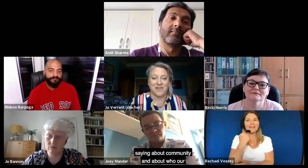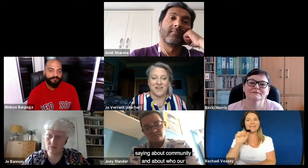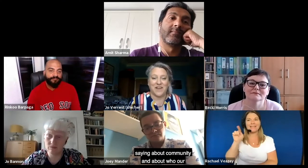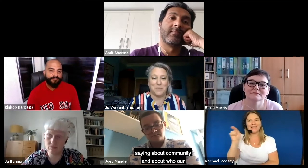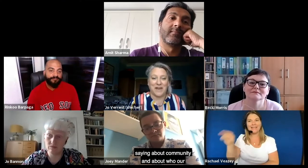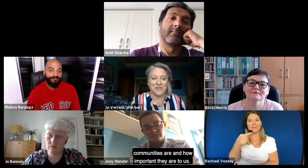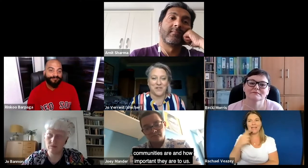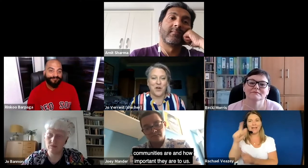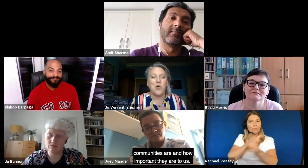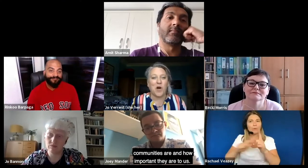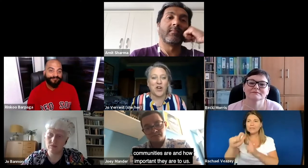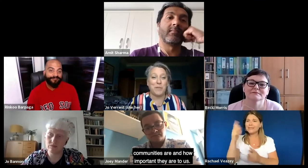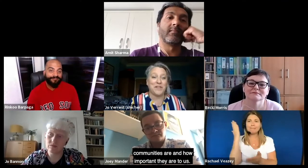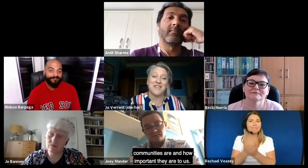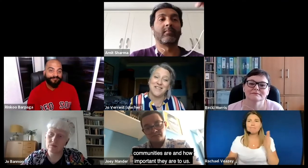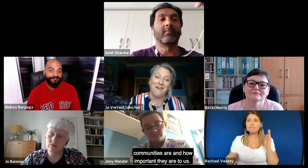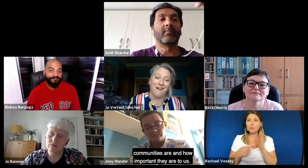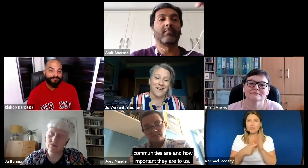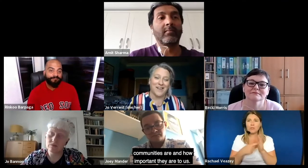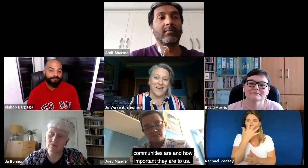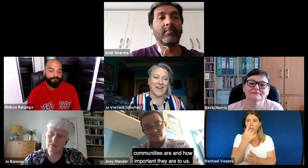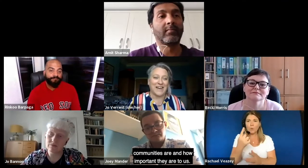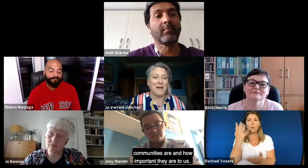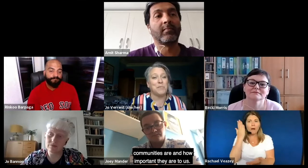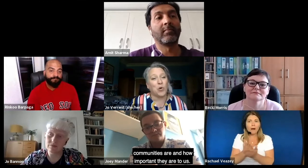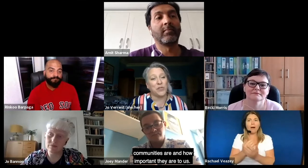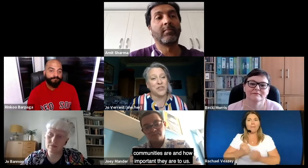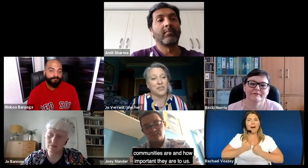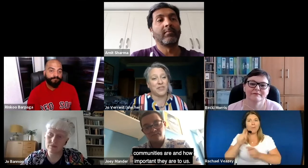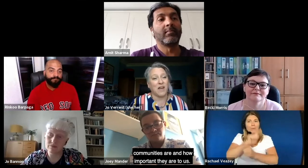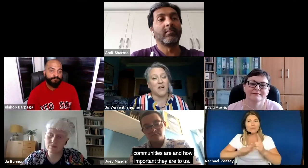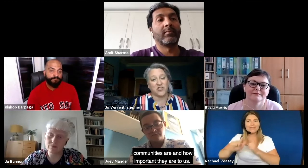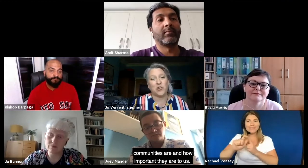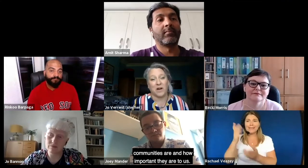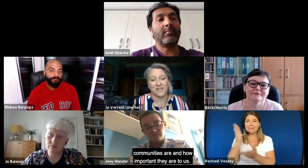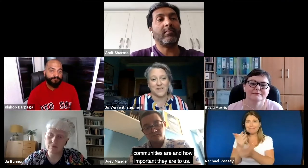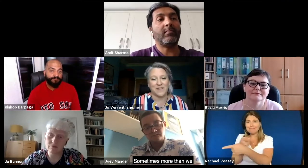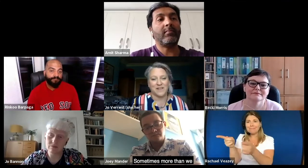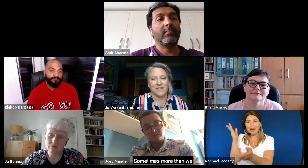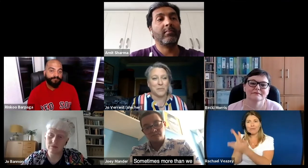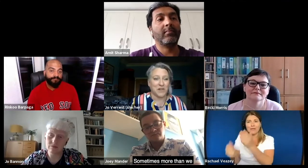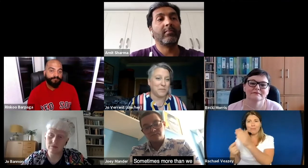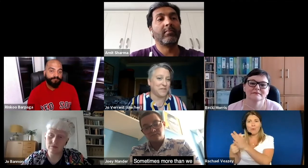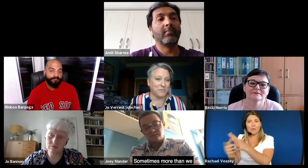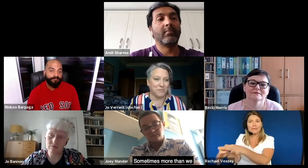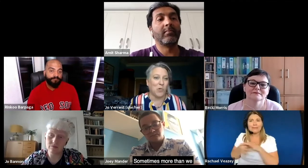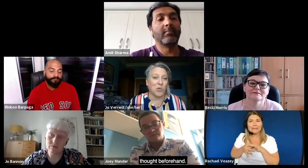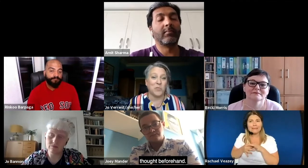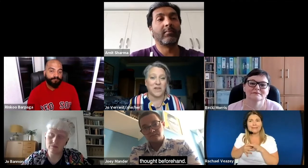community and about who our communities are and how important they are to us,